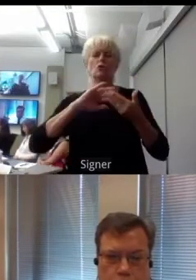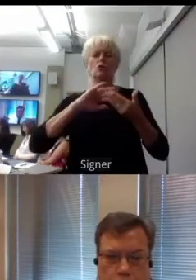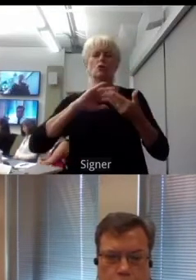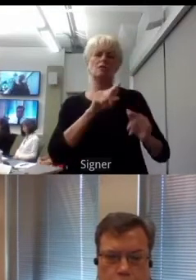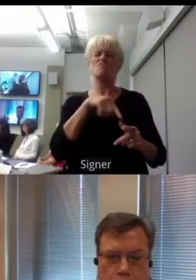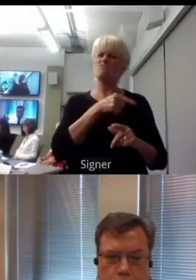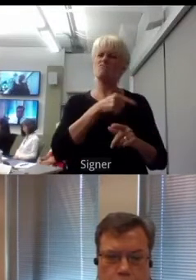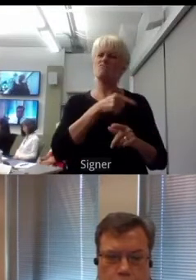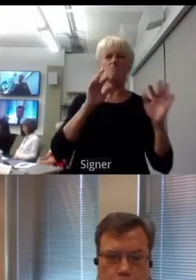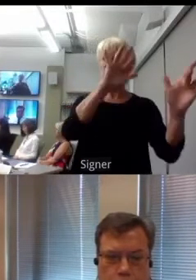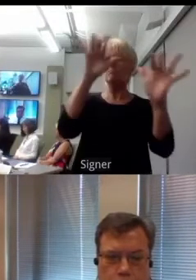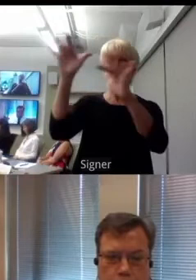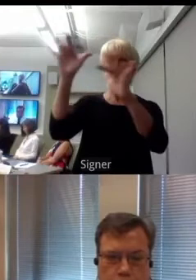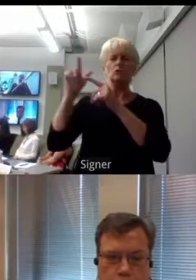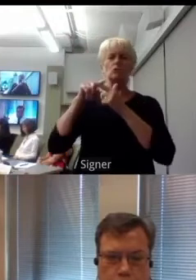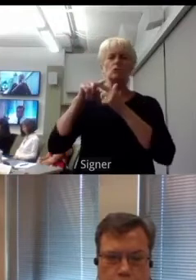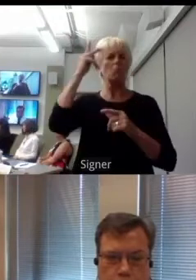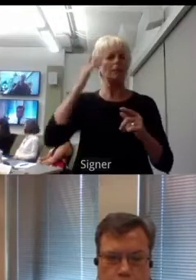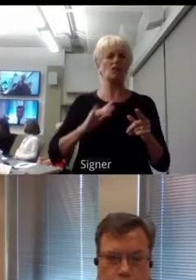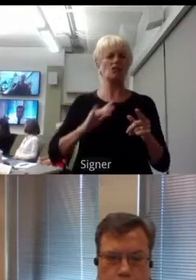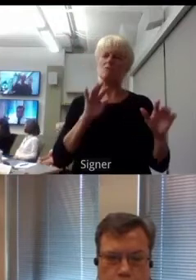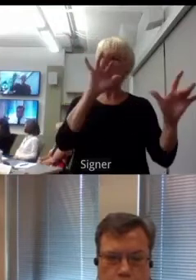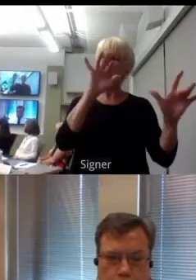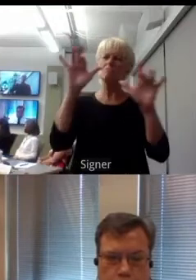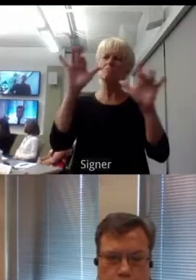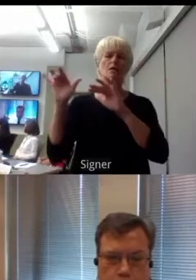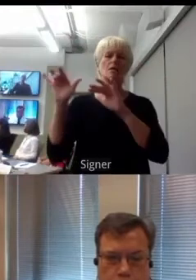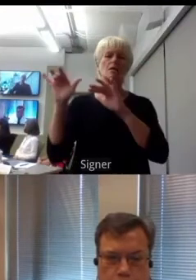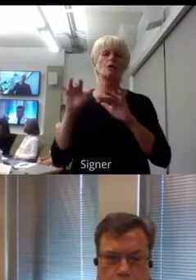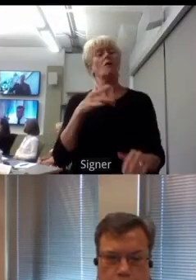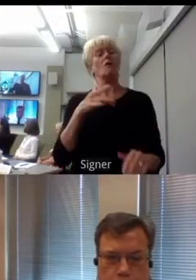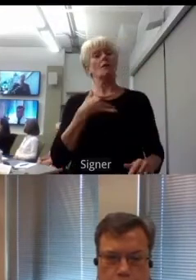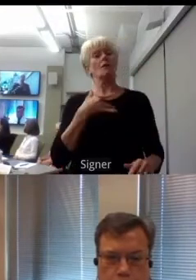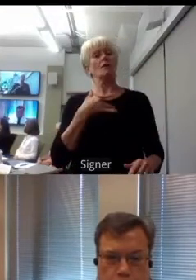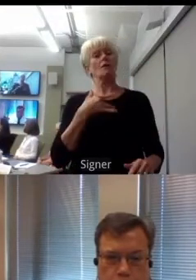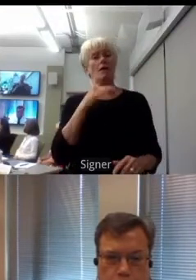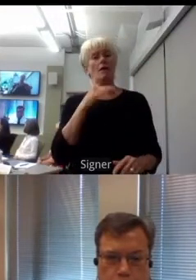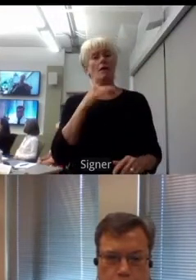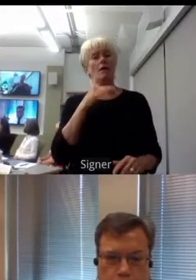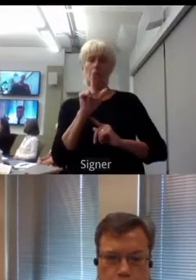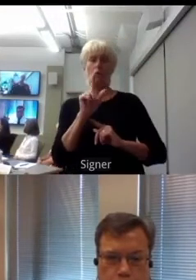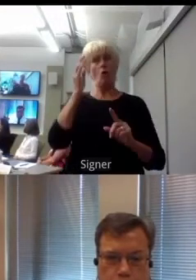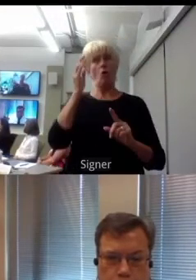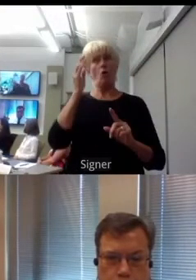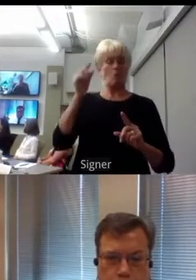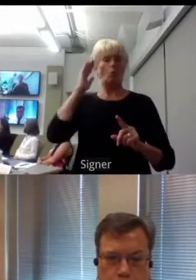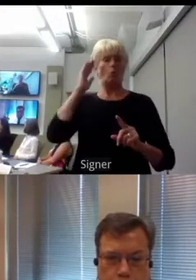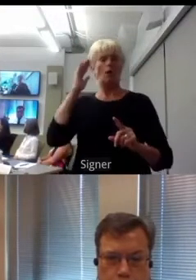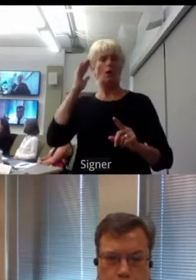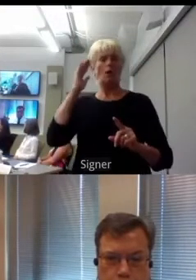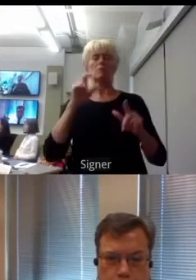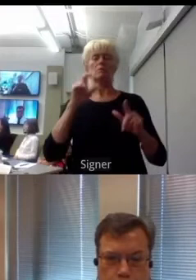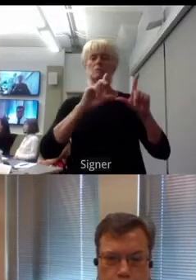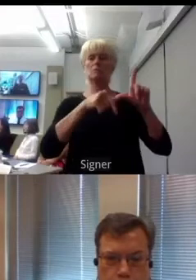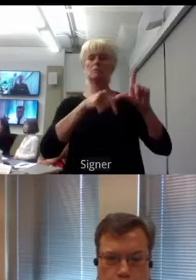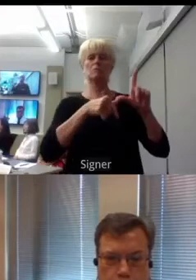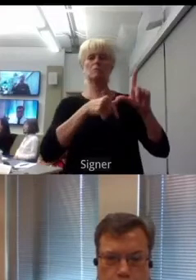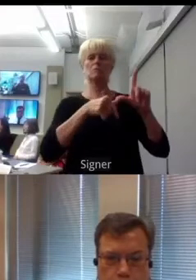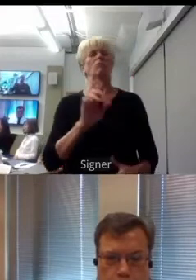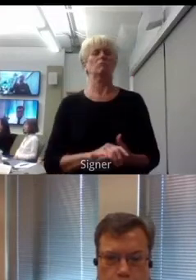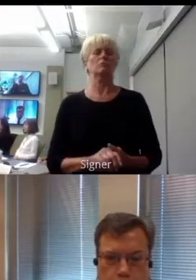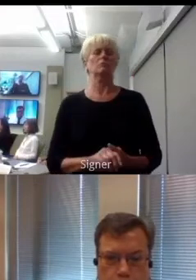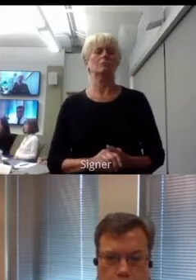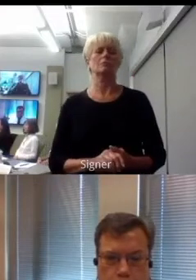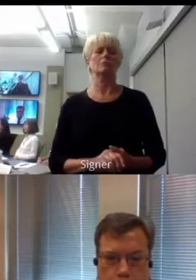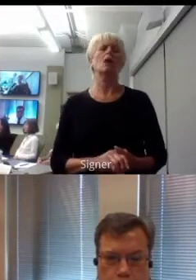don't think this is a bill that future government is going to come in and undo. There will have to be vigilance to make sure that